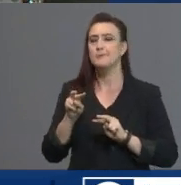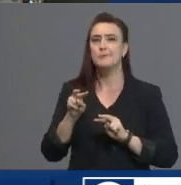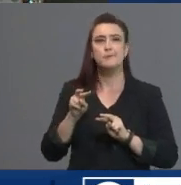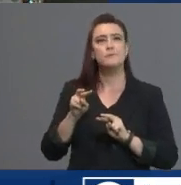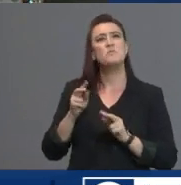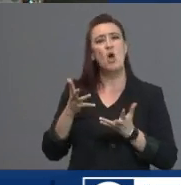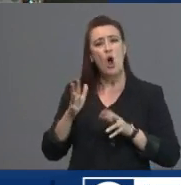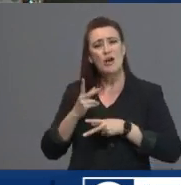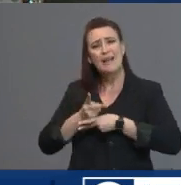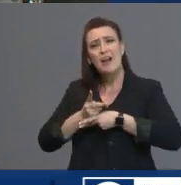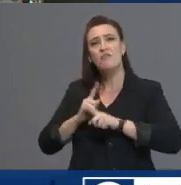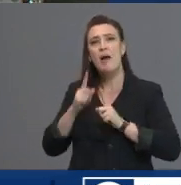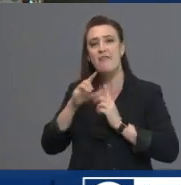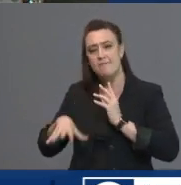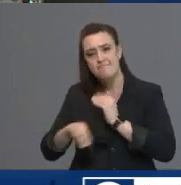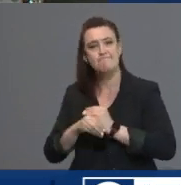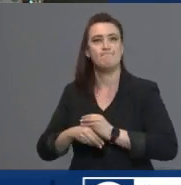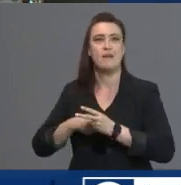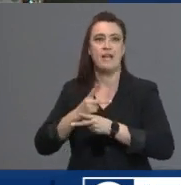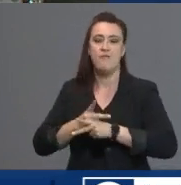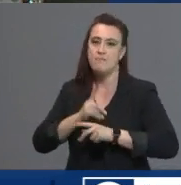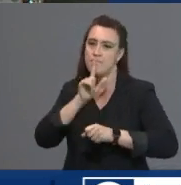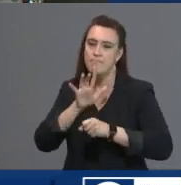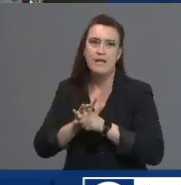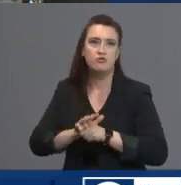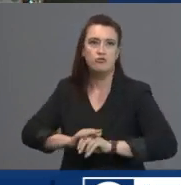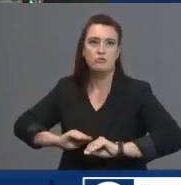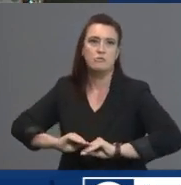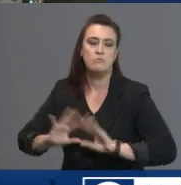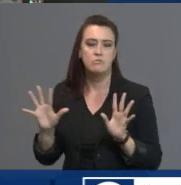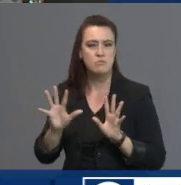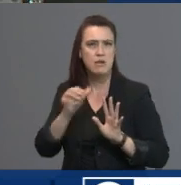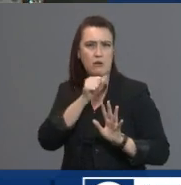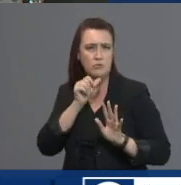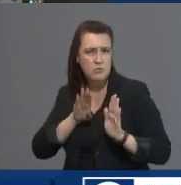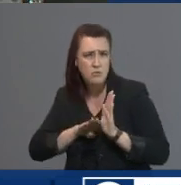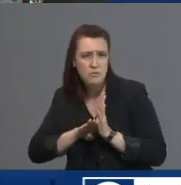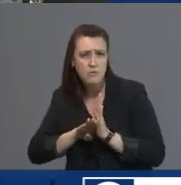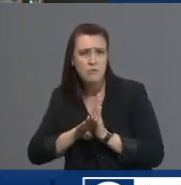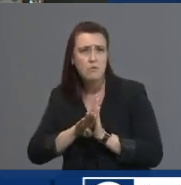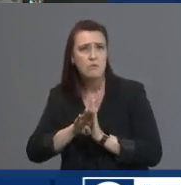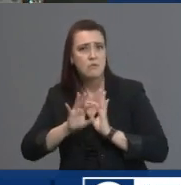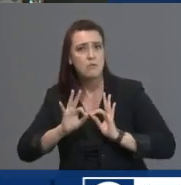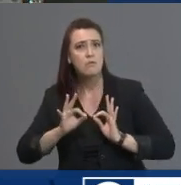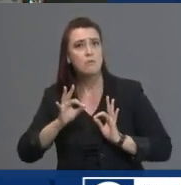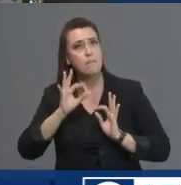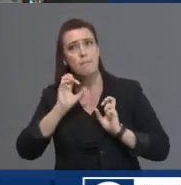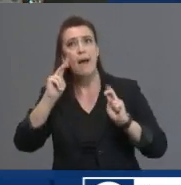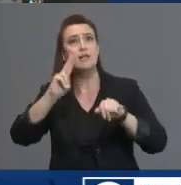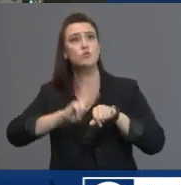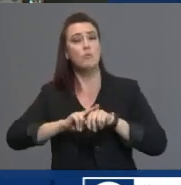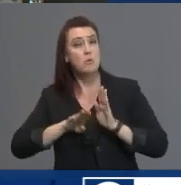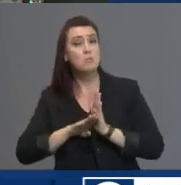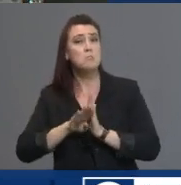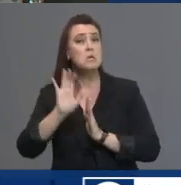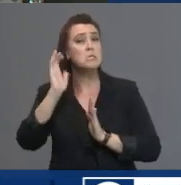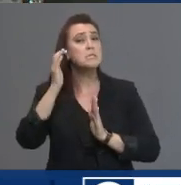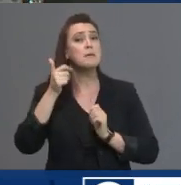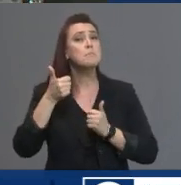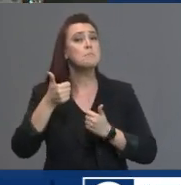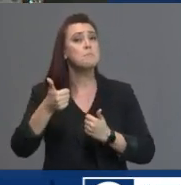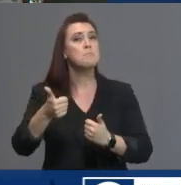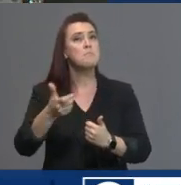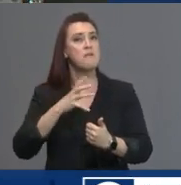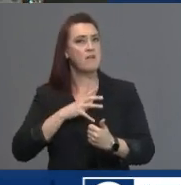an abundance of caution to make certain that Arizona is headed in the right direction. We knew that we